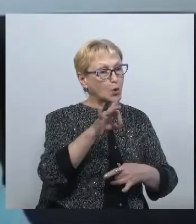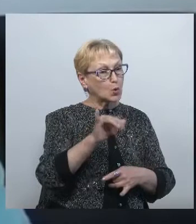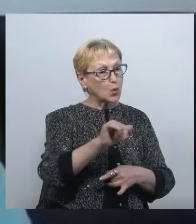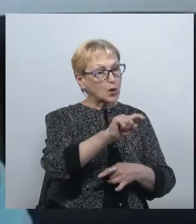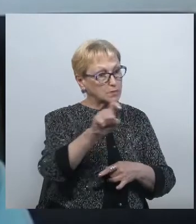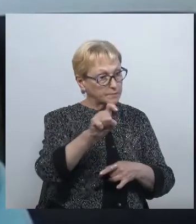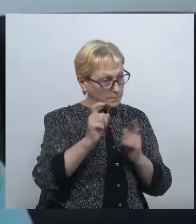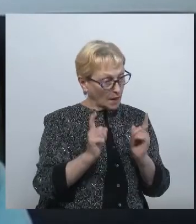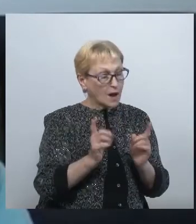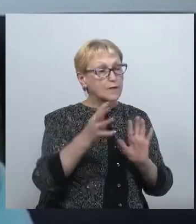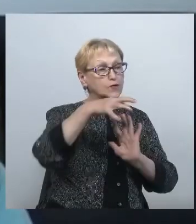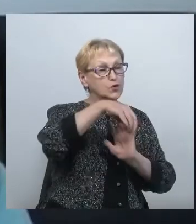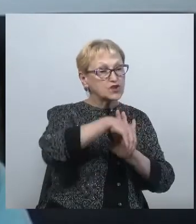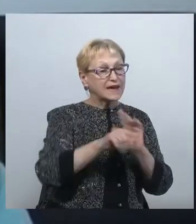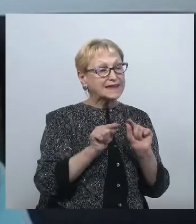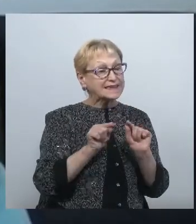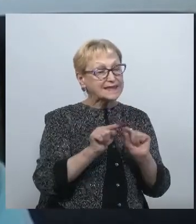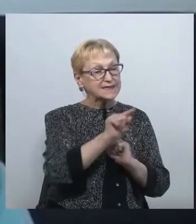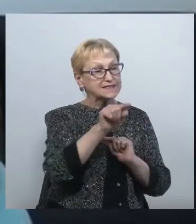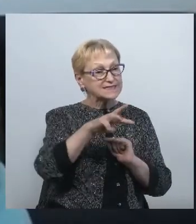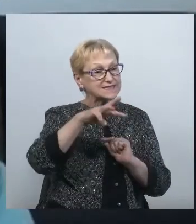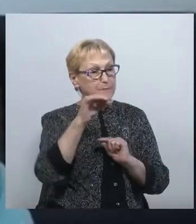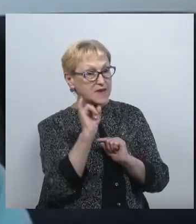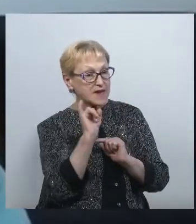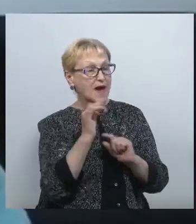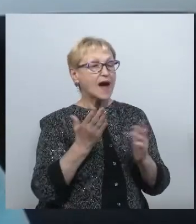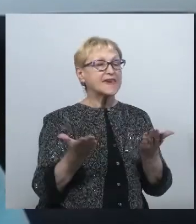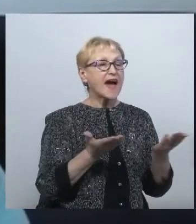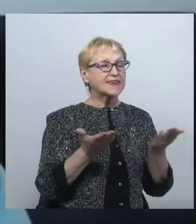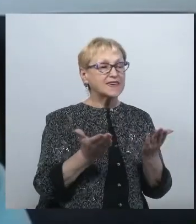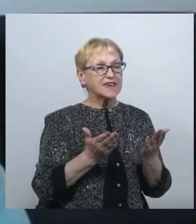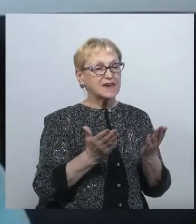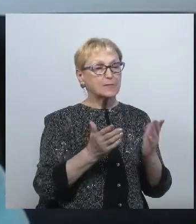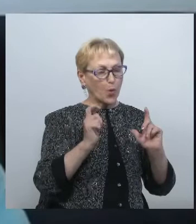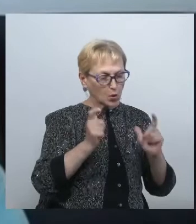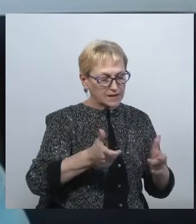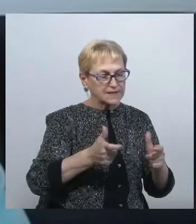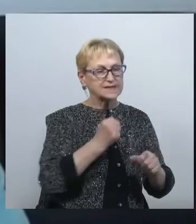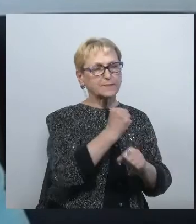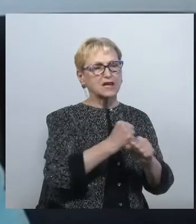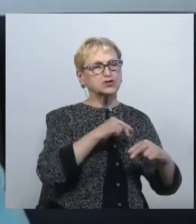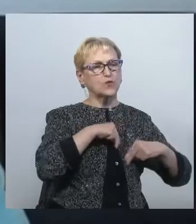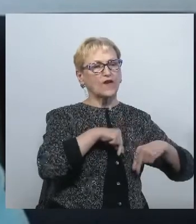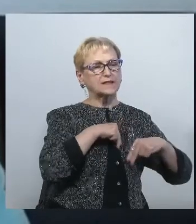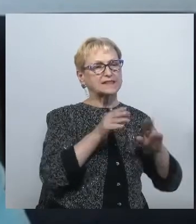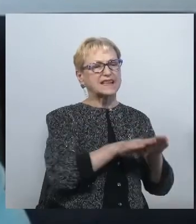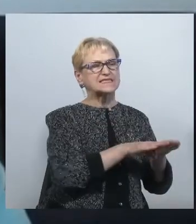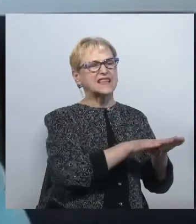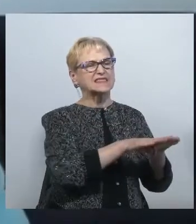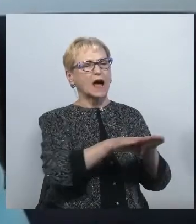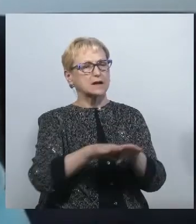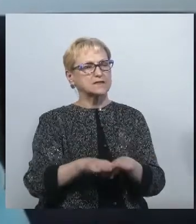like media movements. Media movement includes those media who agree to work according with